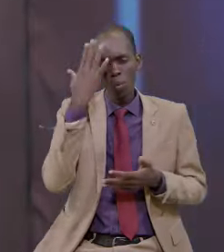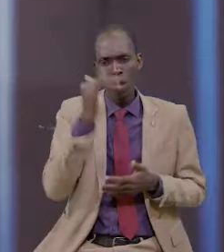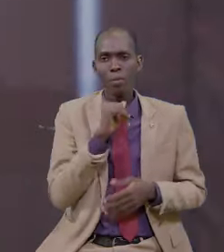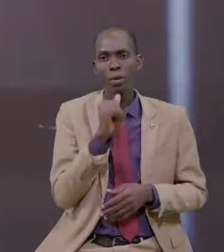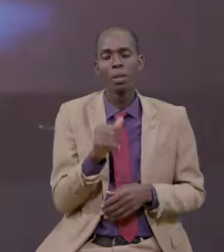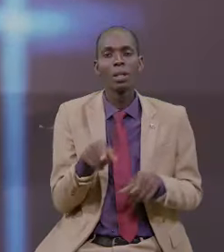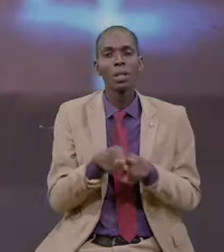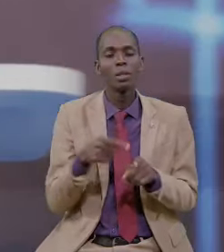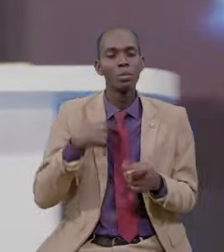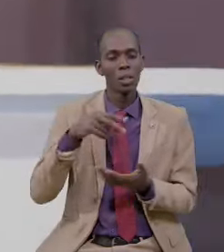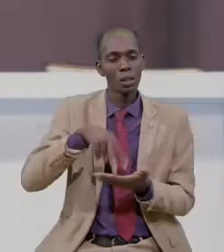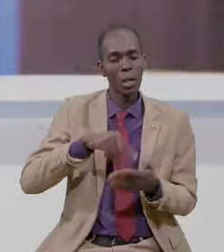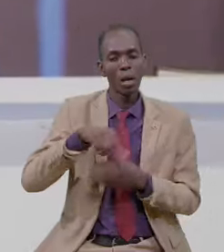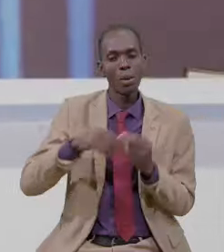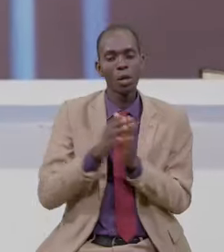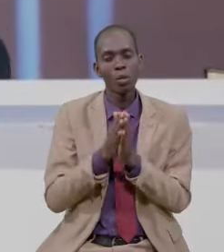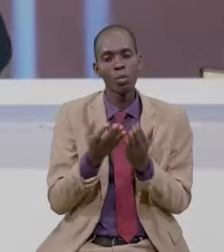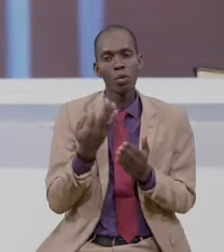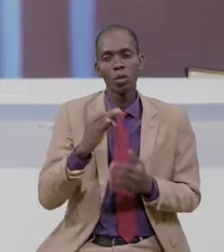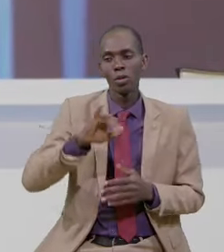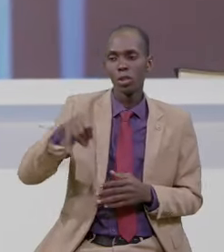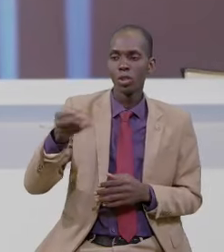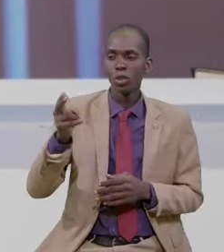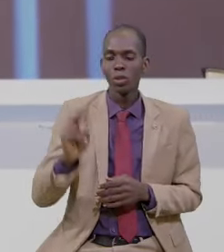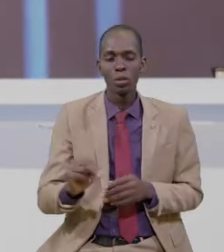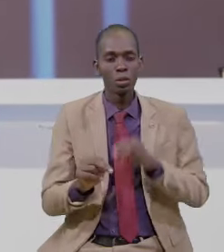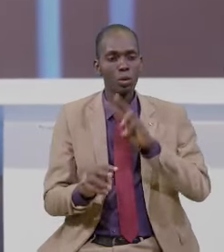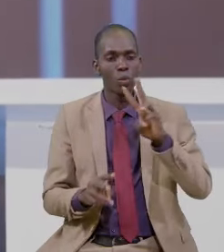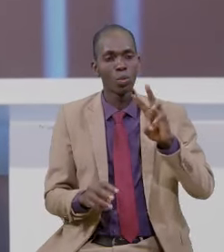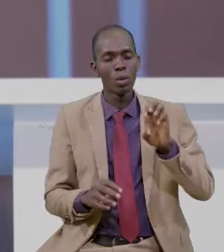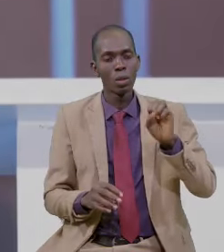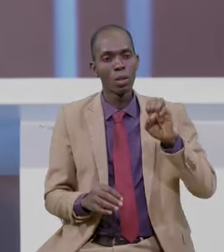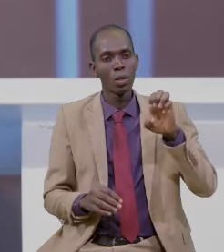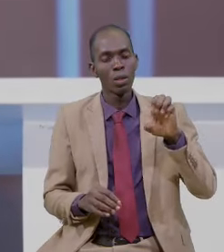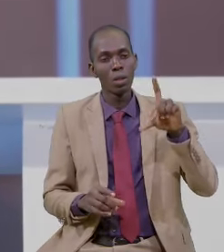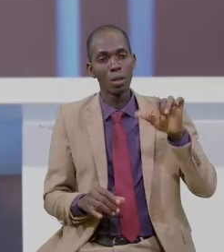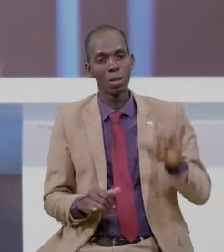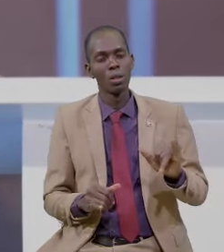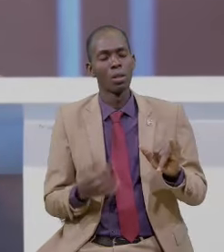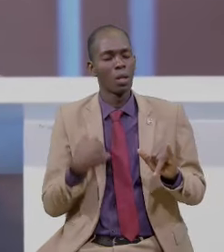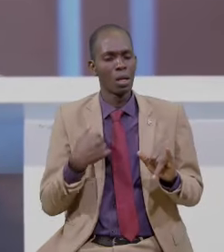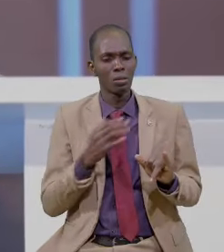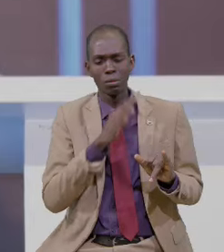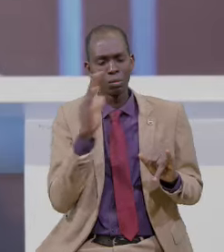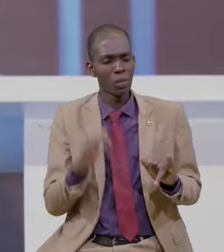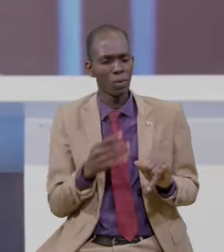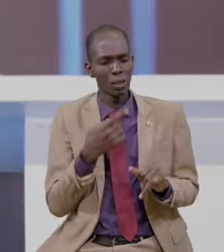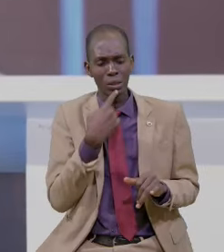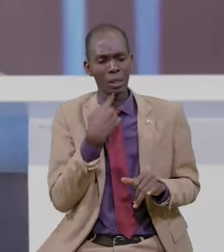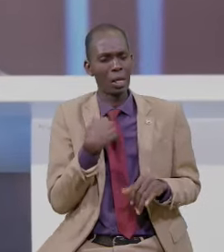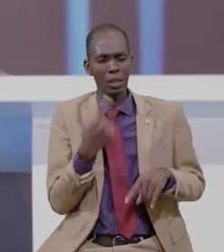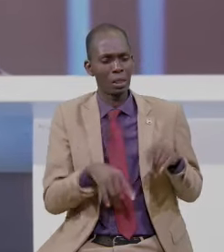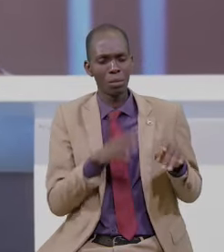John Wesley. And when I read and read and read, I didn't say, I cannot be like John Wesley. Of course I can be.